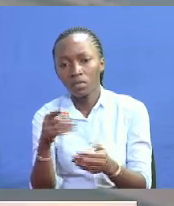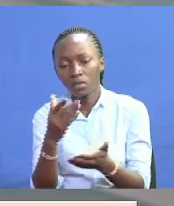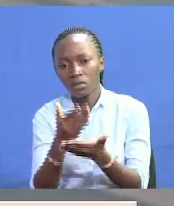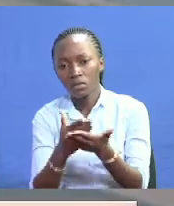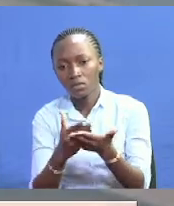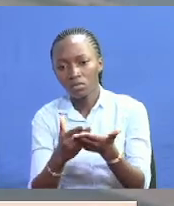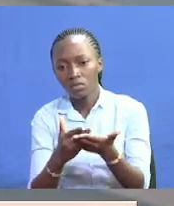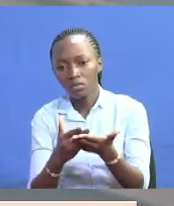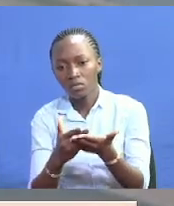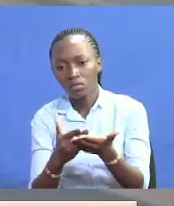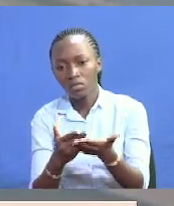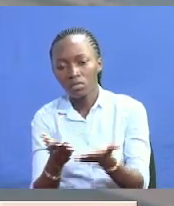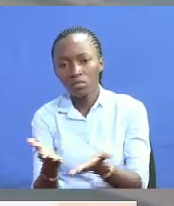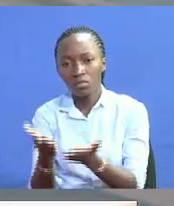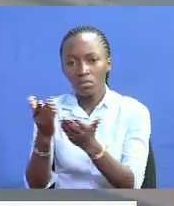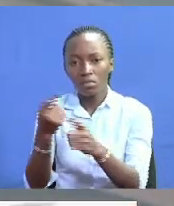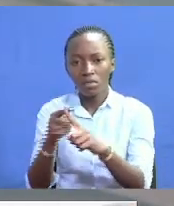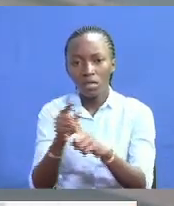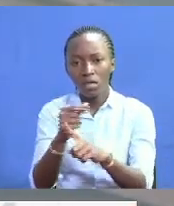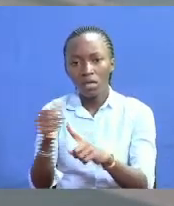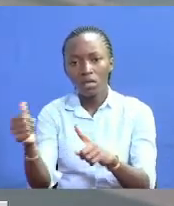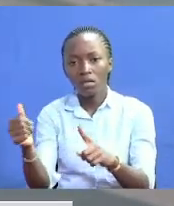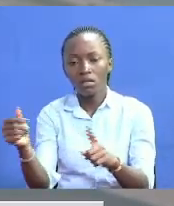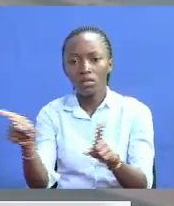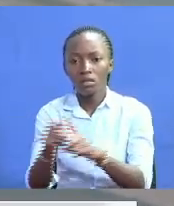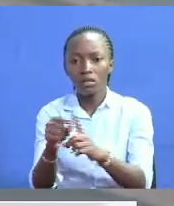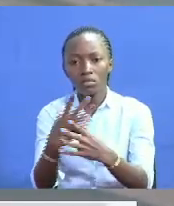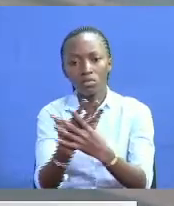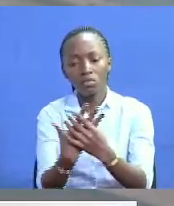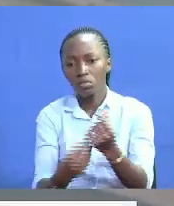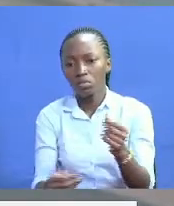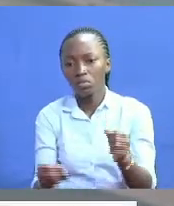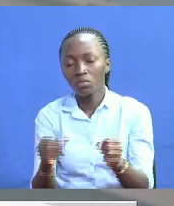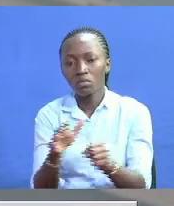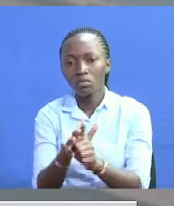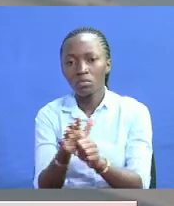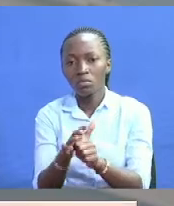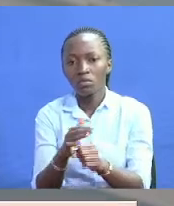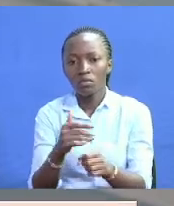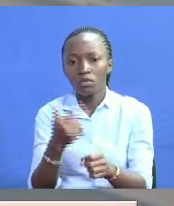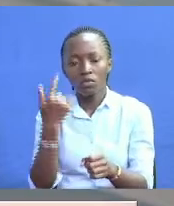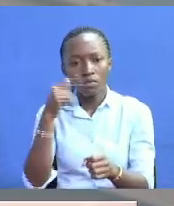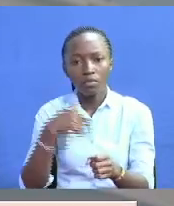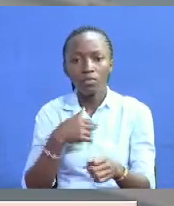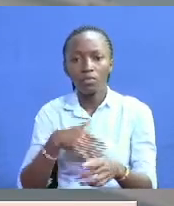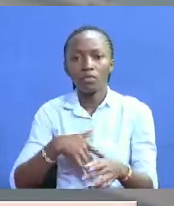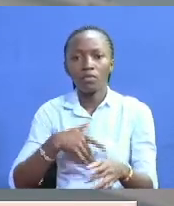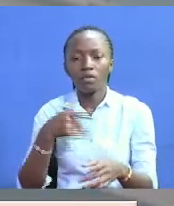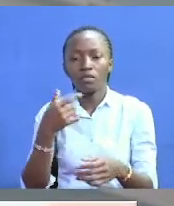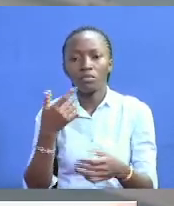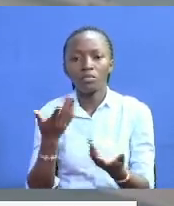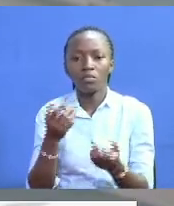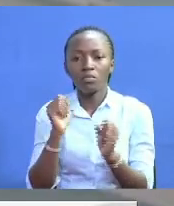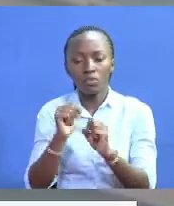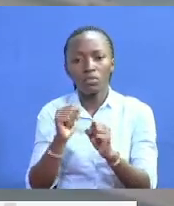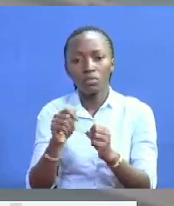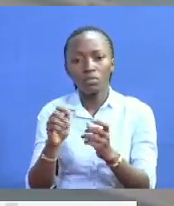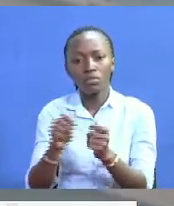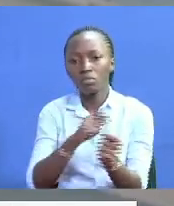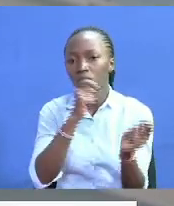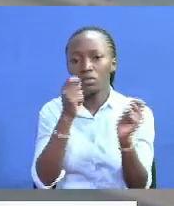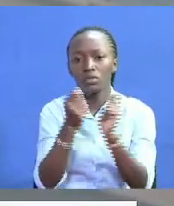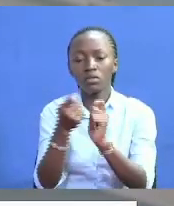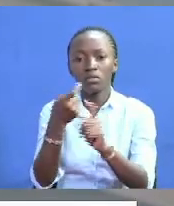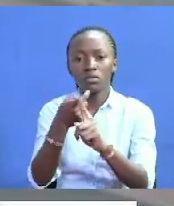way matters students are addressed. So for me, I feel that it should be erased and removed from